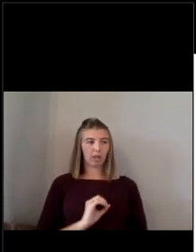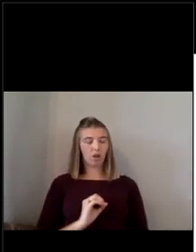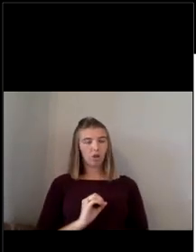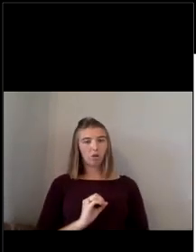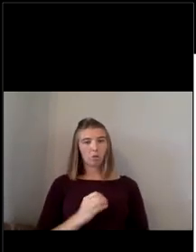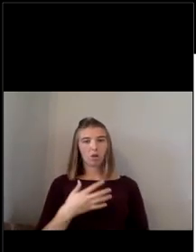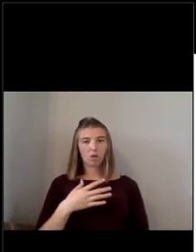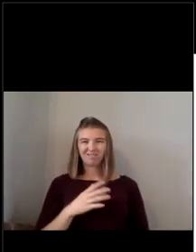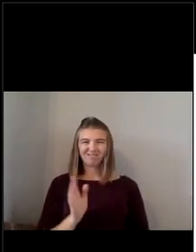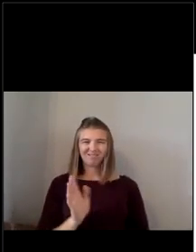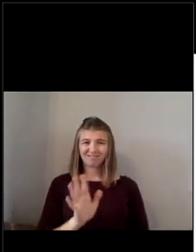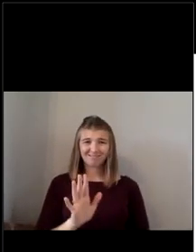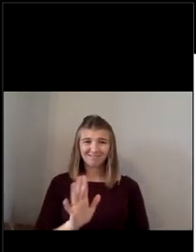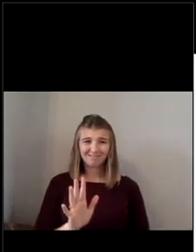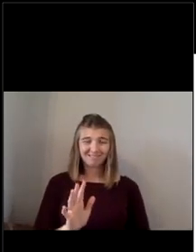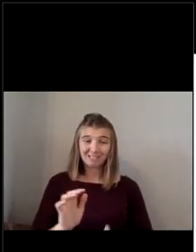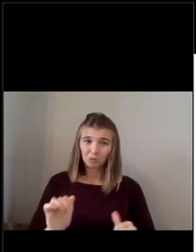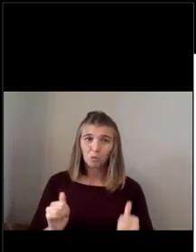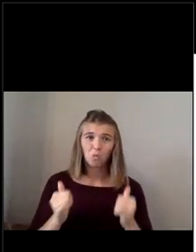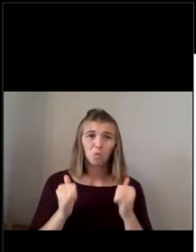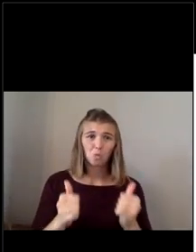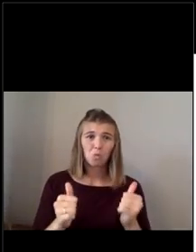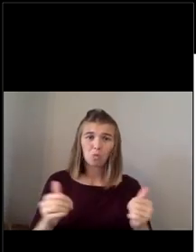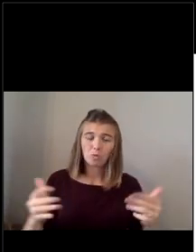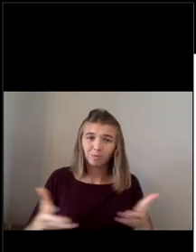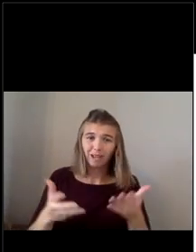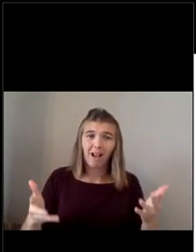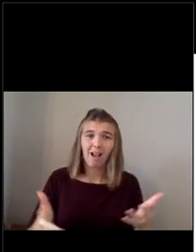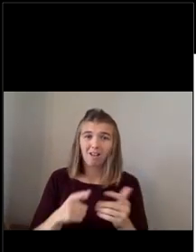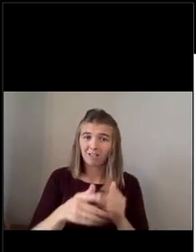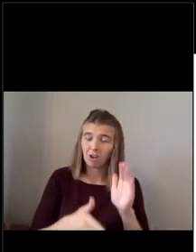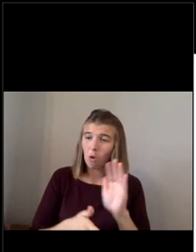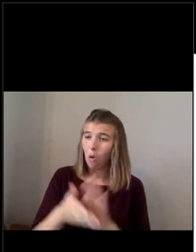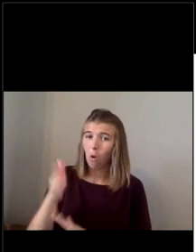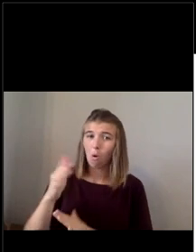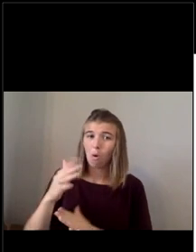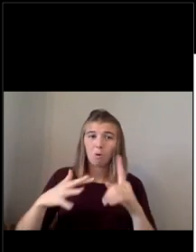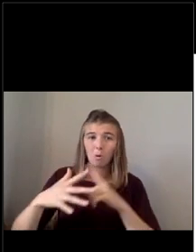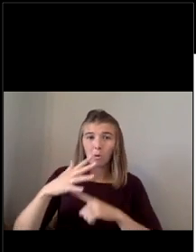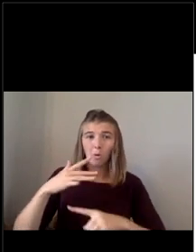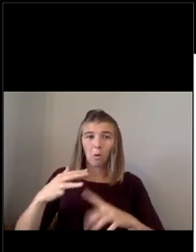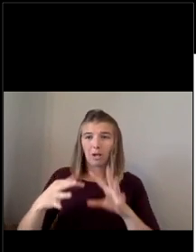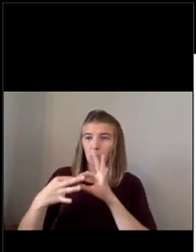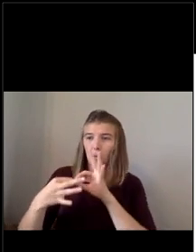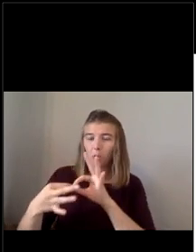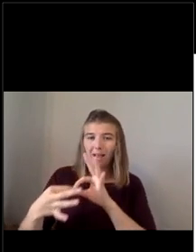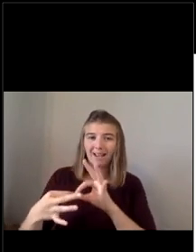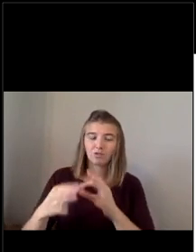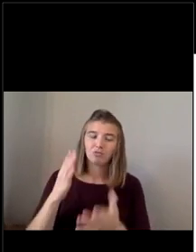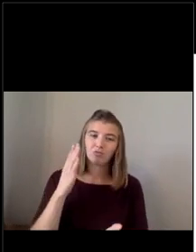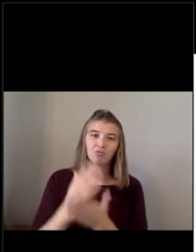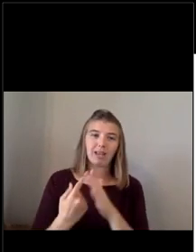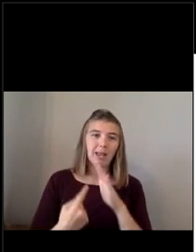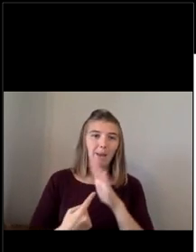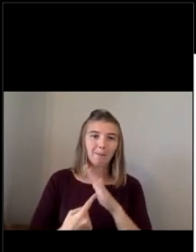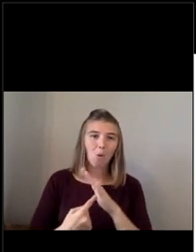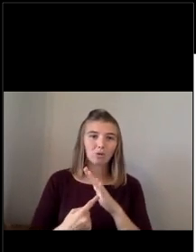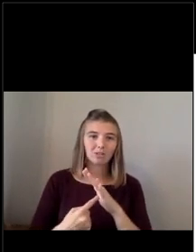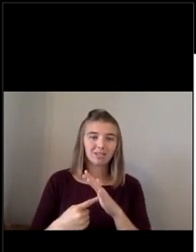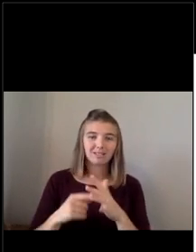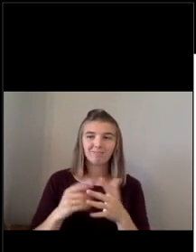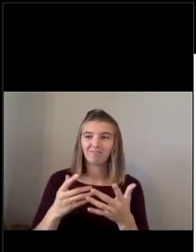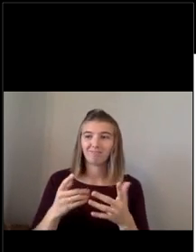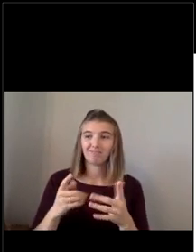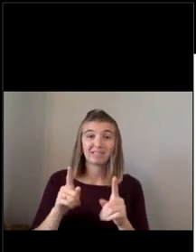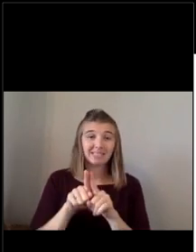fact, socializing and social connection are just as important for your health and your longevity as, say, a heavy smoker